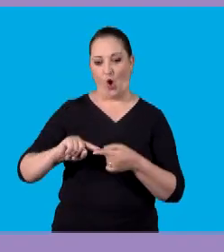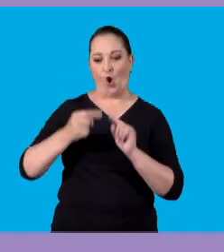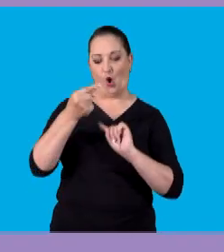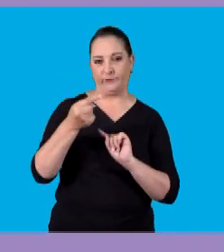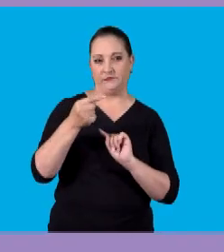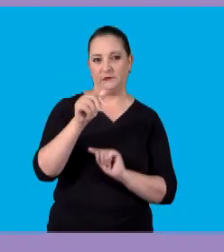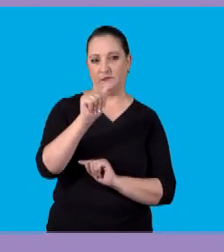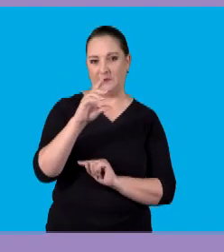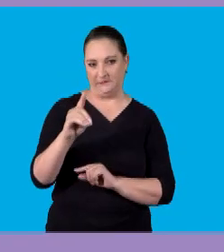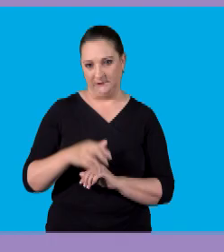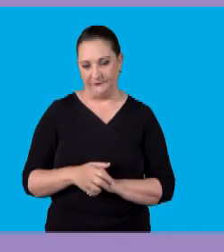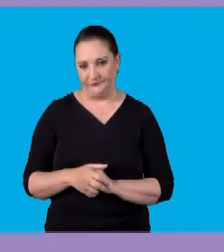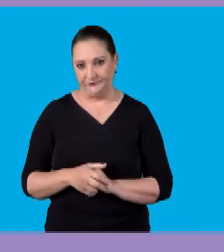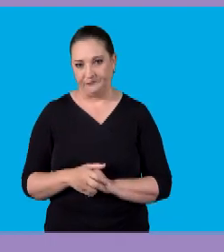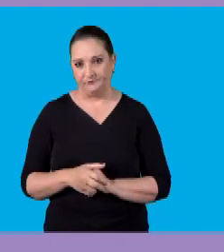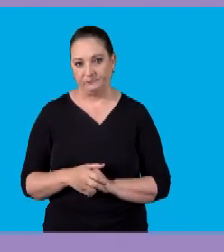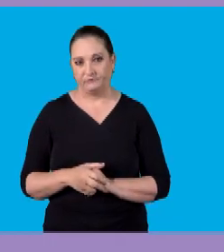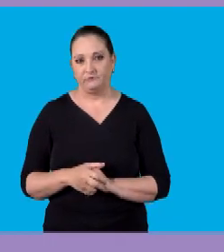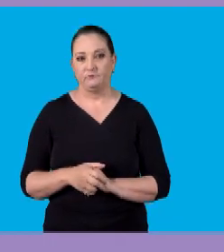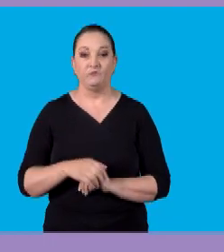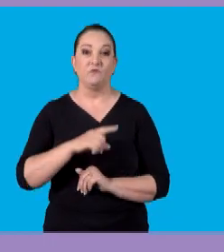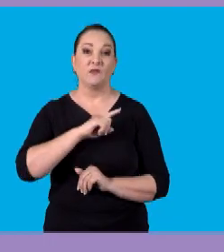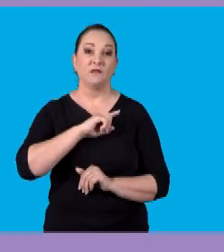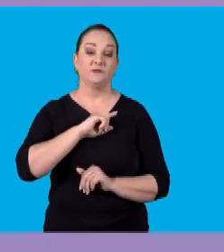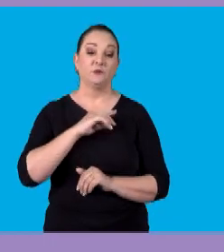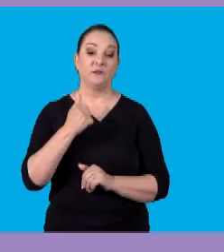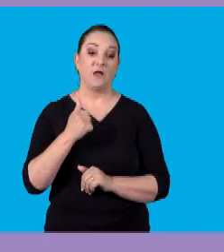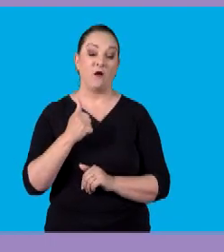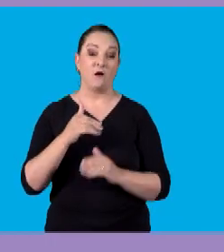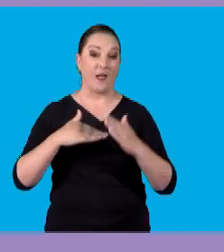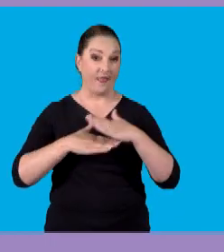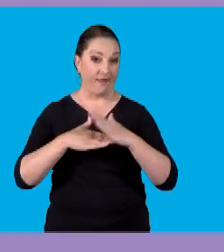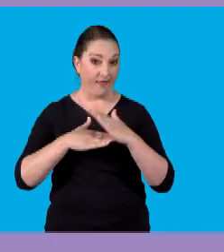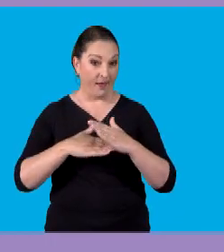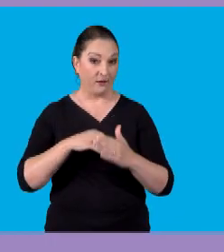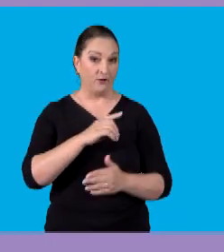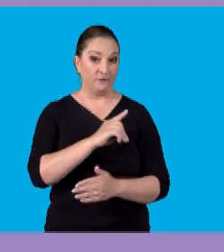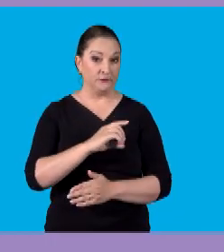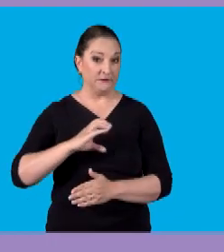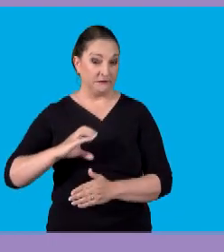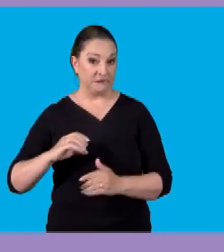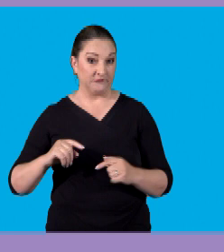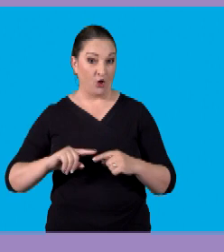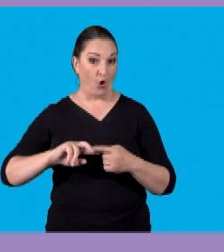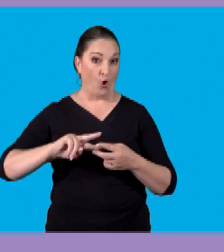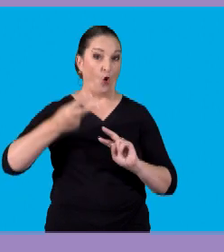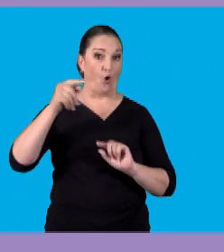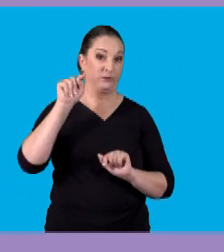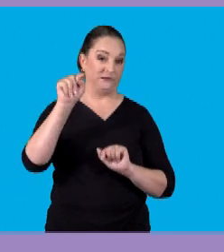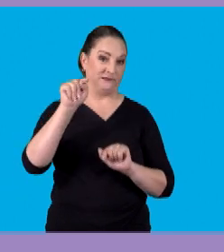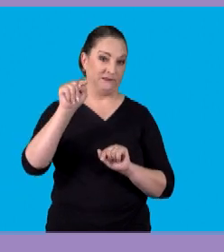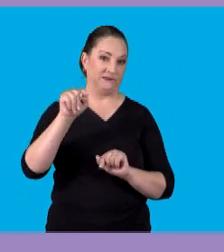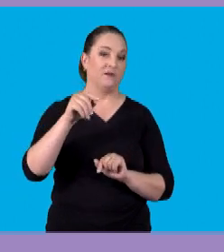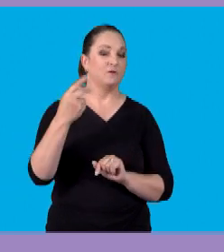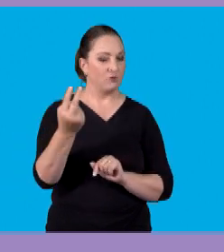side AD. This would also mean that the angle that is opposite side DC is also